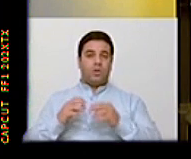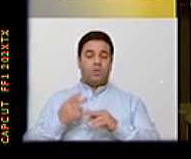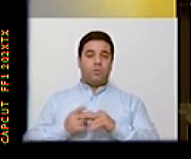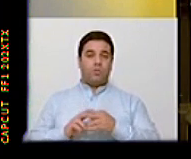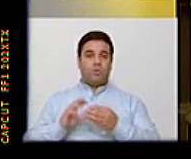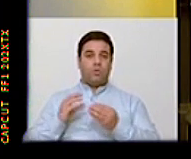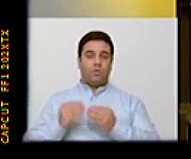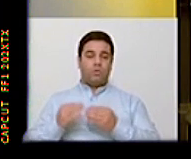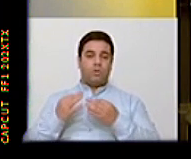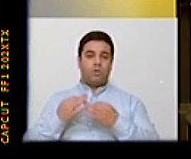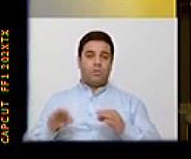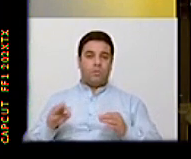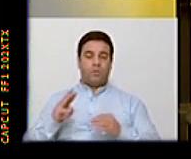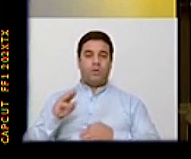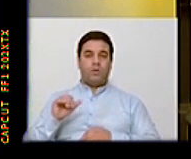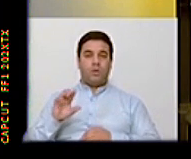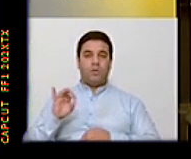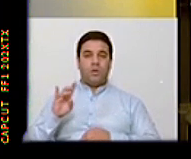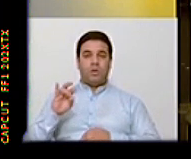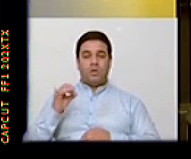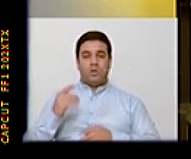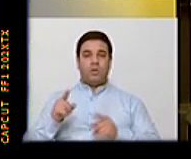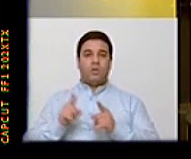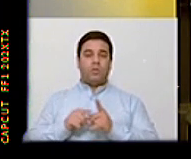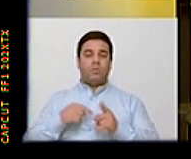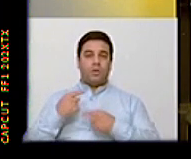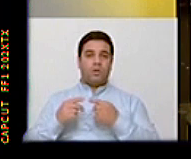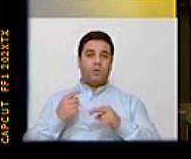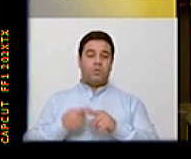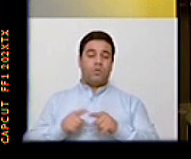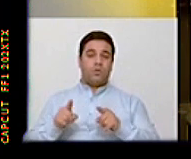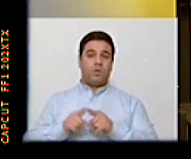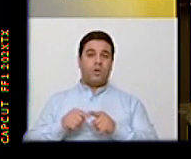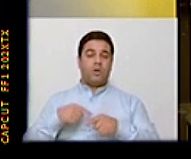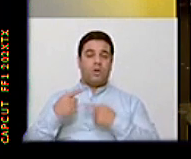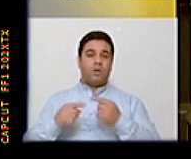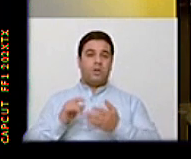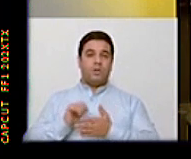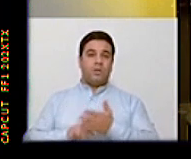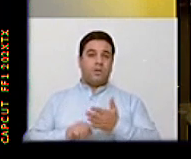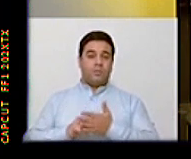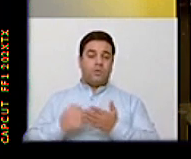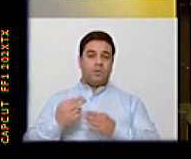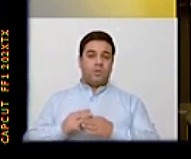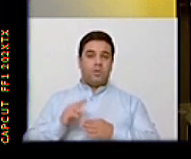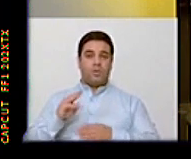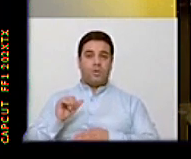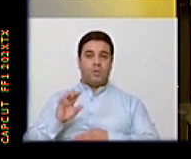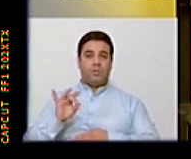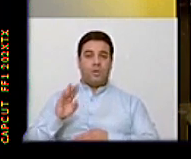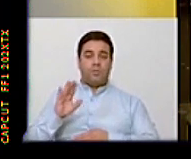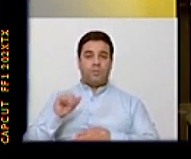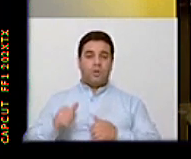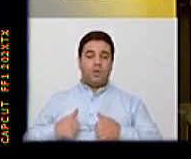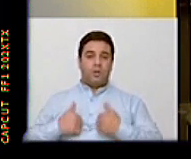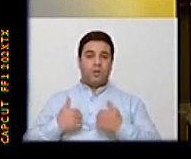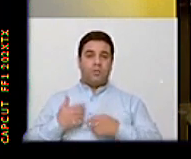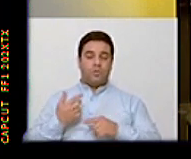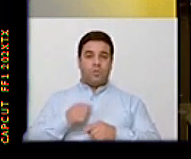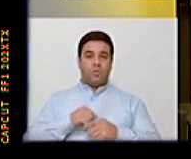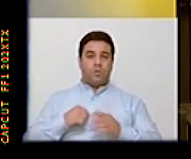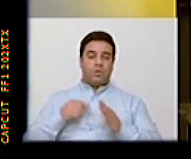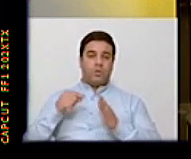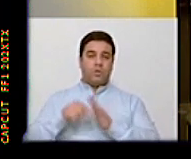tebranishlar erkin tebranishlar ham deb ataladi. Bunday atalishiga sabab tebranma harakat o'zining ichki